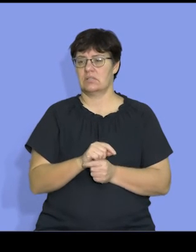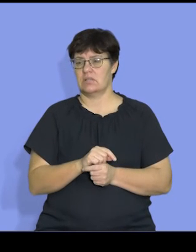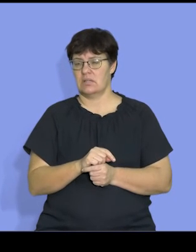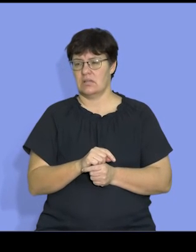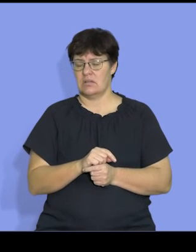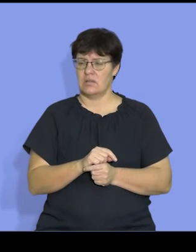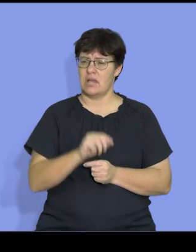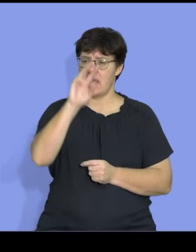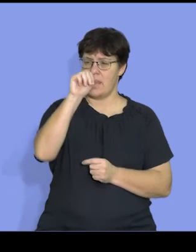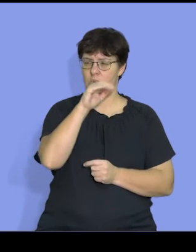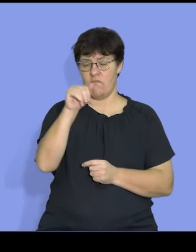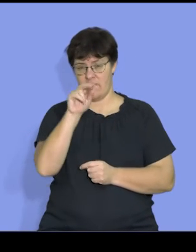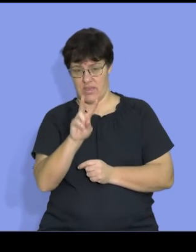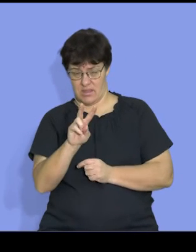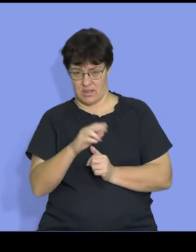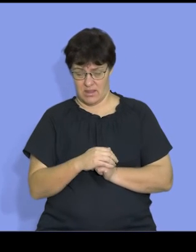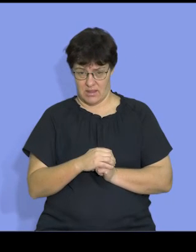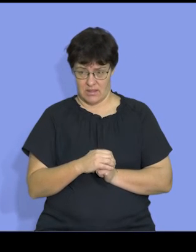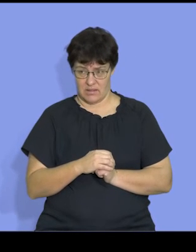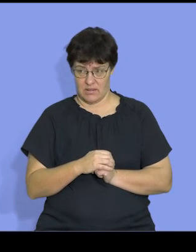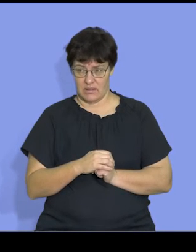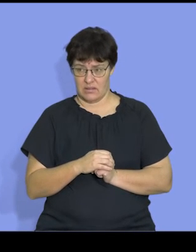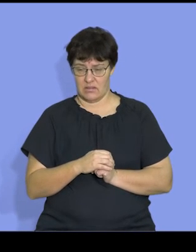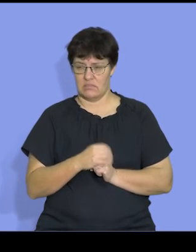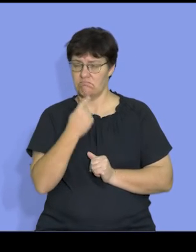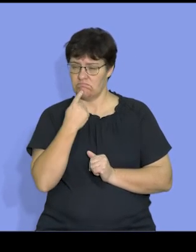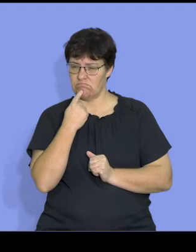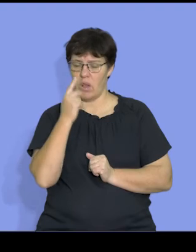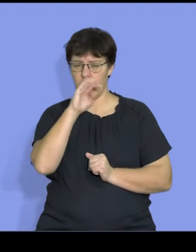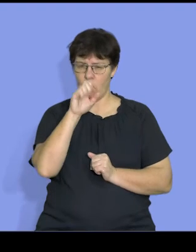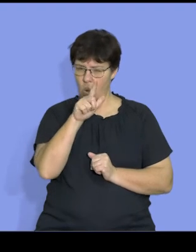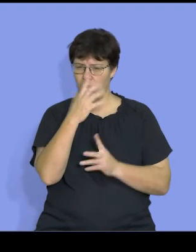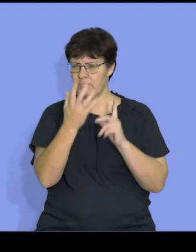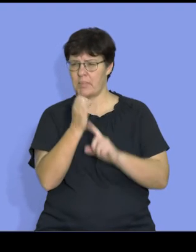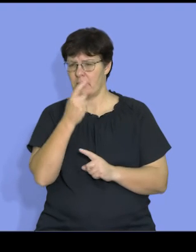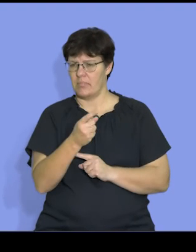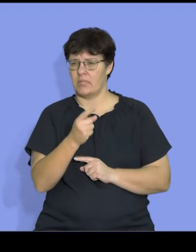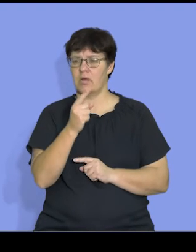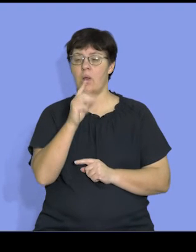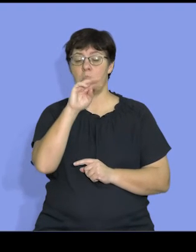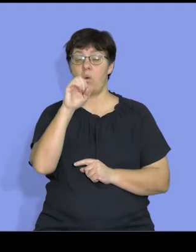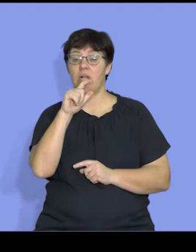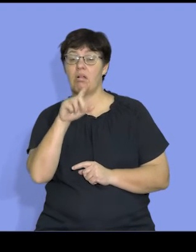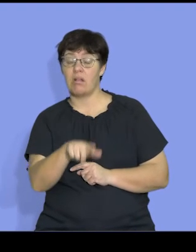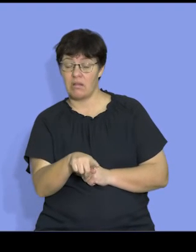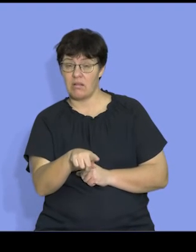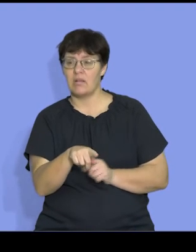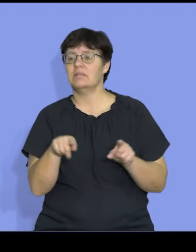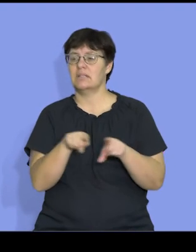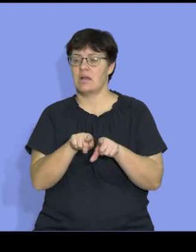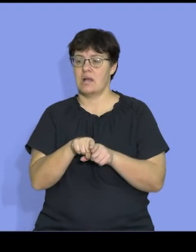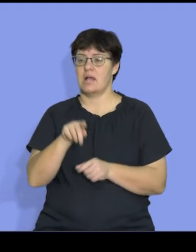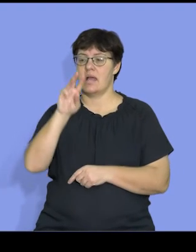volume, right? But we have to first of all determine the moles, and we know that the moles of a substance is equal to